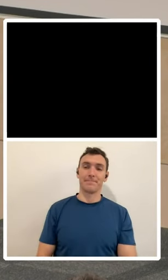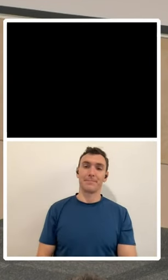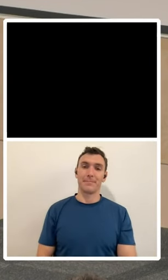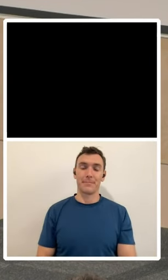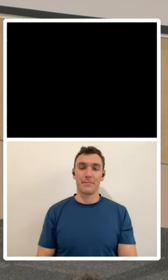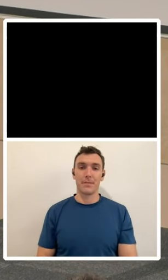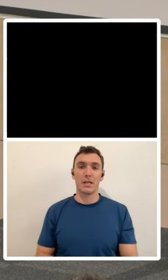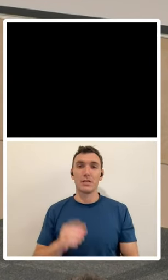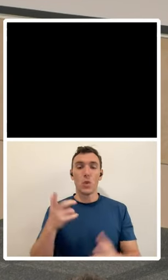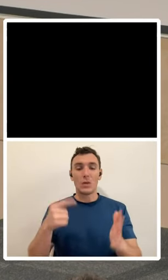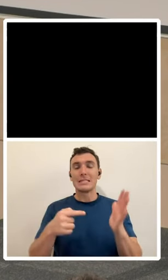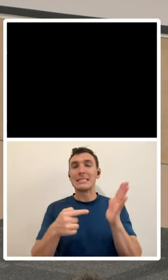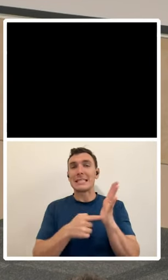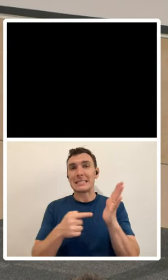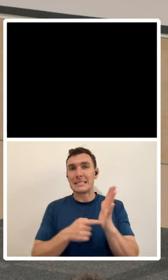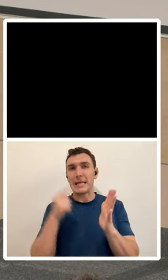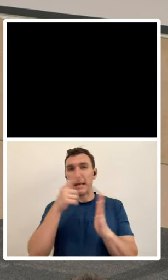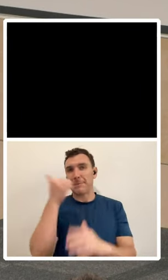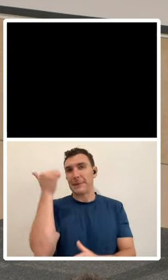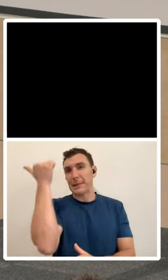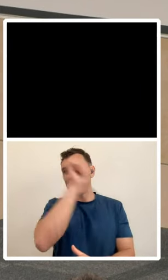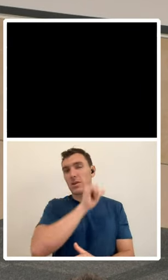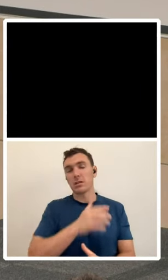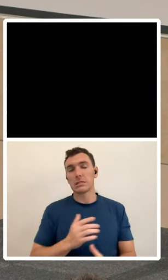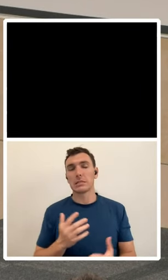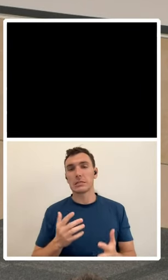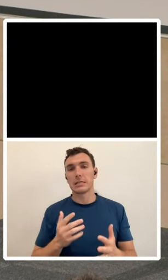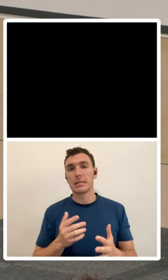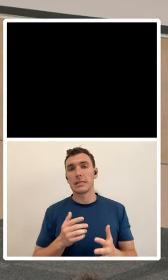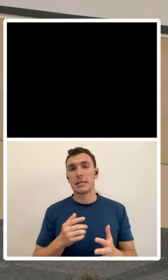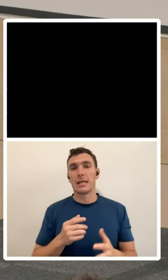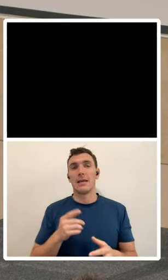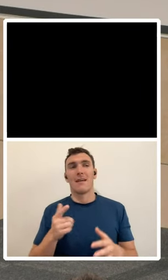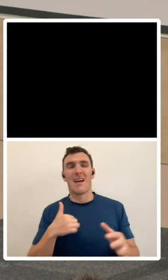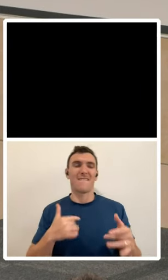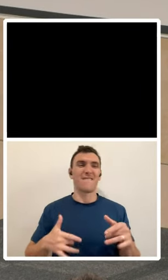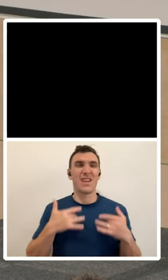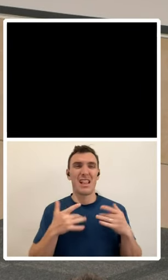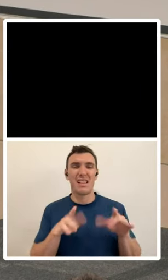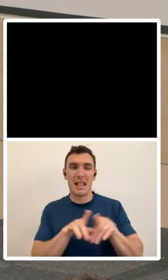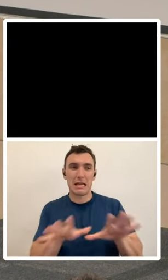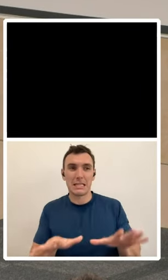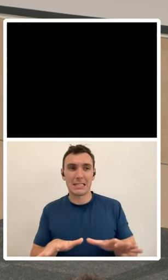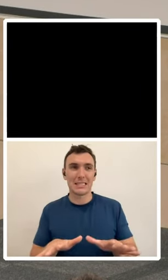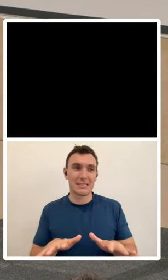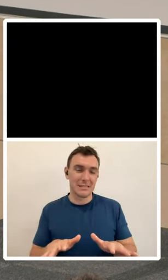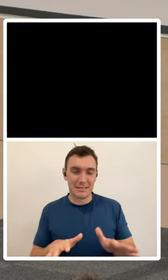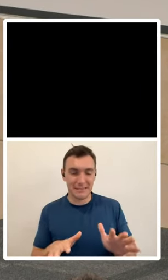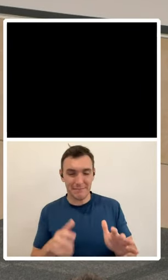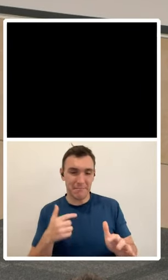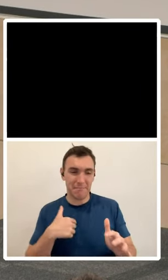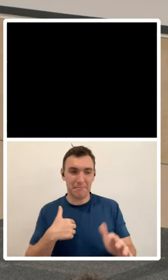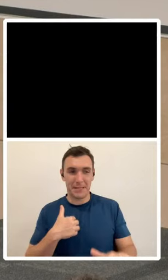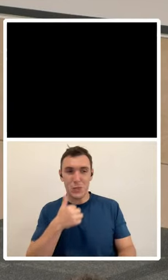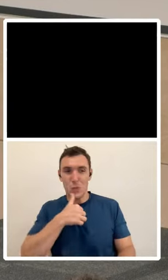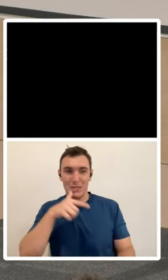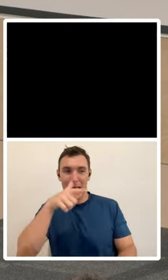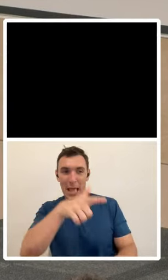very young, very like junior. He's kind of used in the book as a proxy for like all stupid young economists who've just come out of university. But he is a very smart boy.